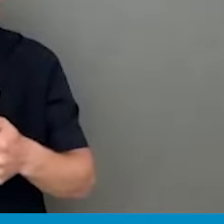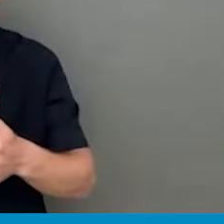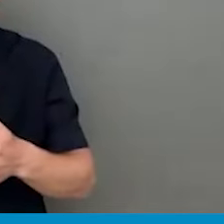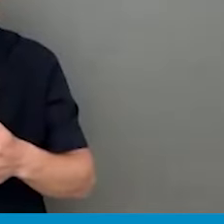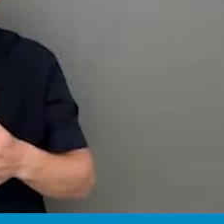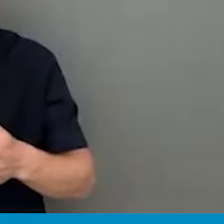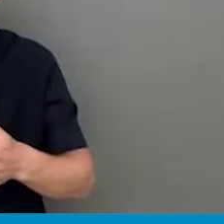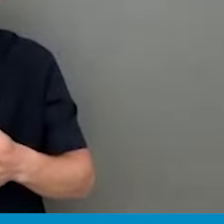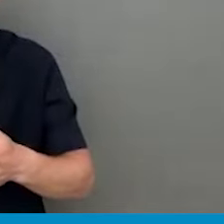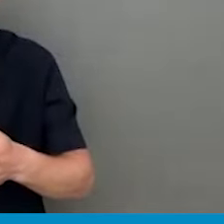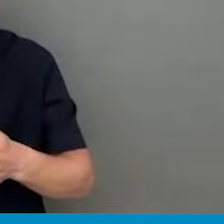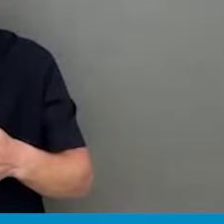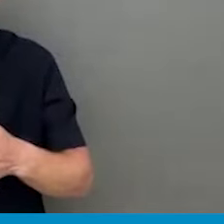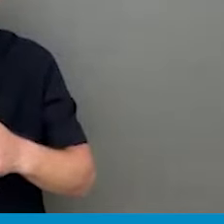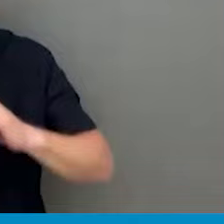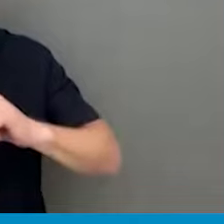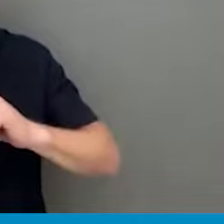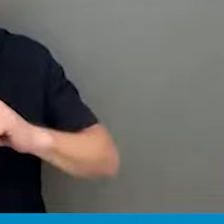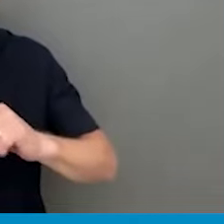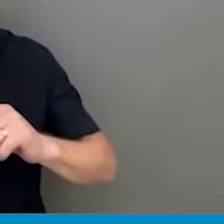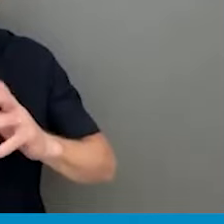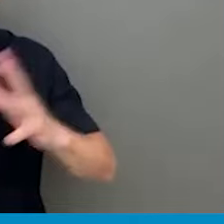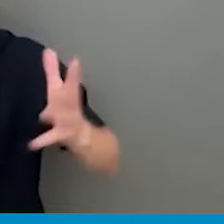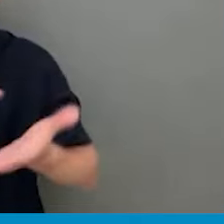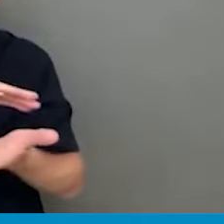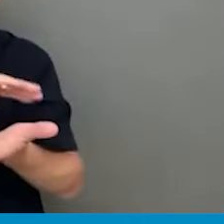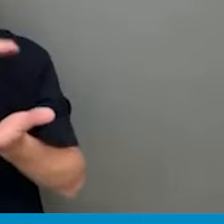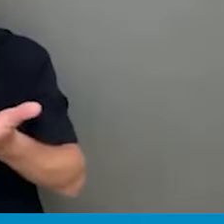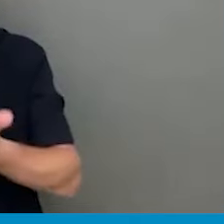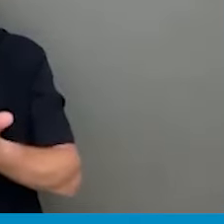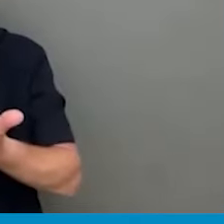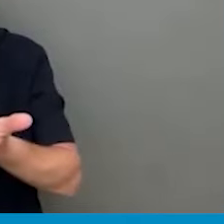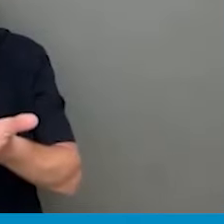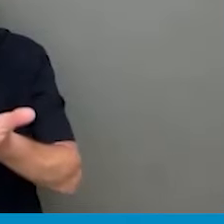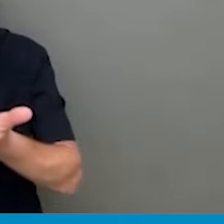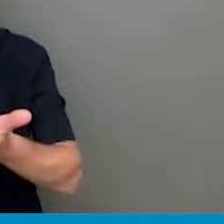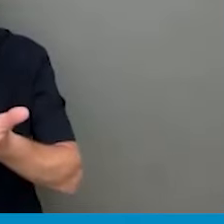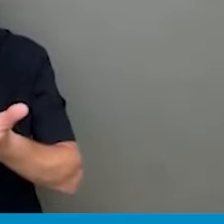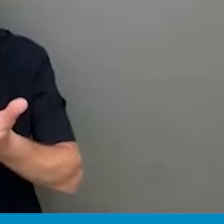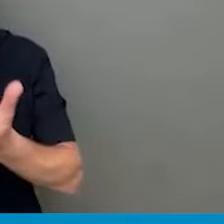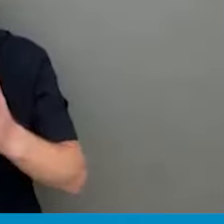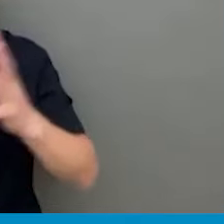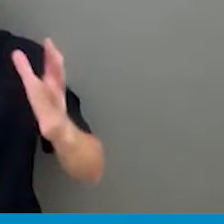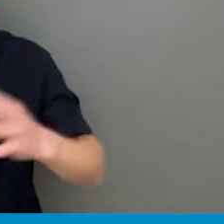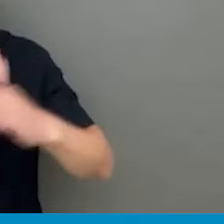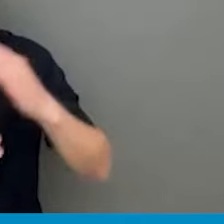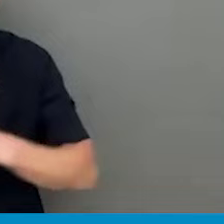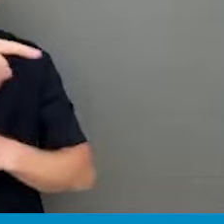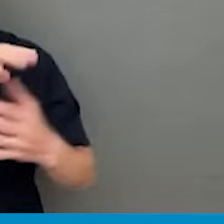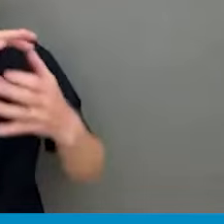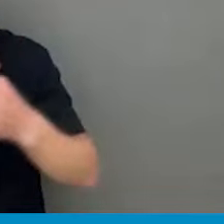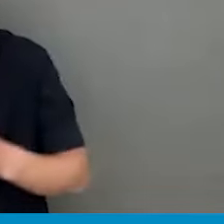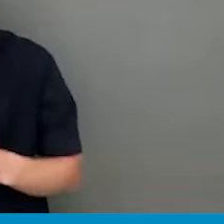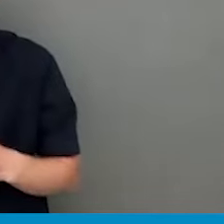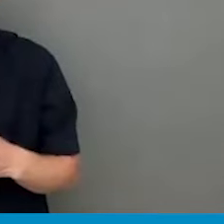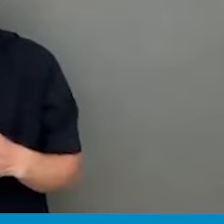support will always cost more money than mainstream support. That's normal, and we see it in OECD countries. I